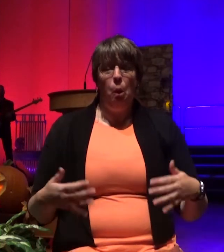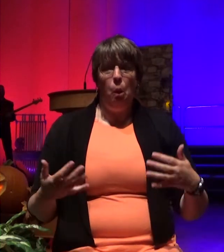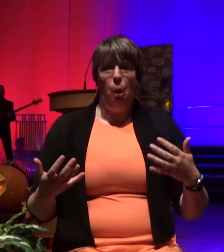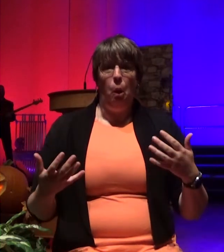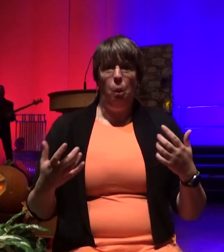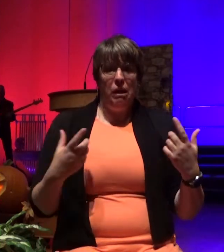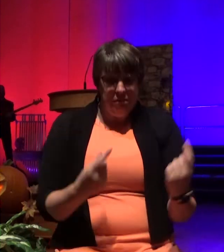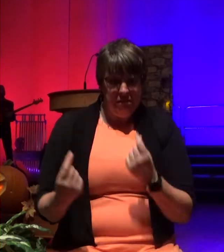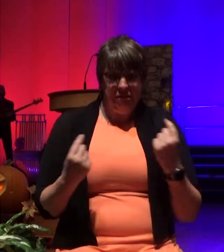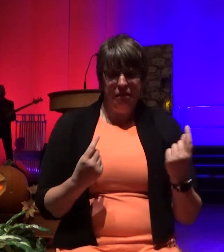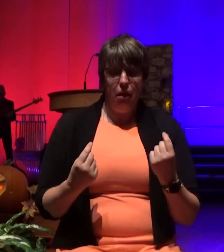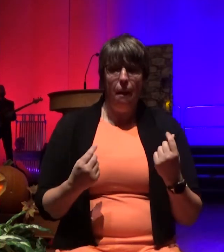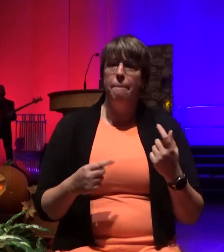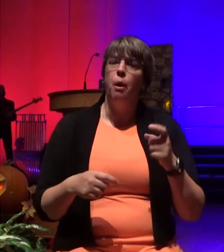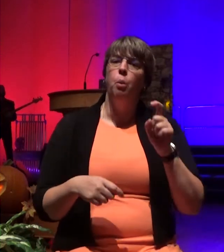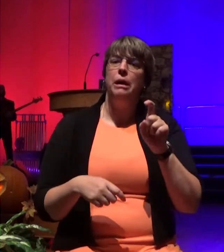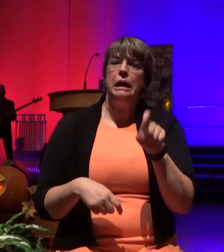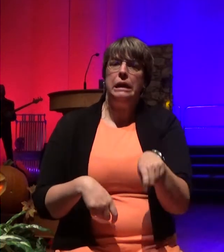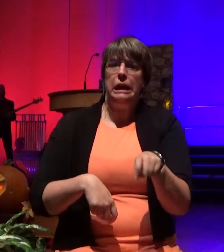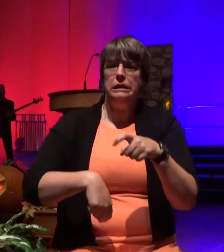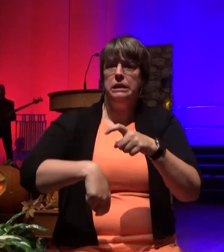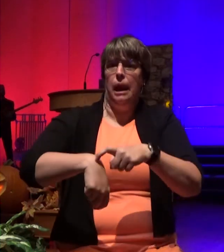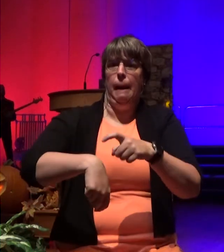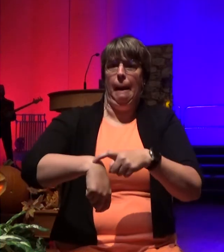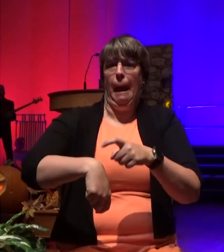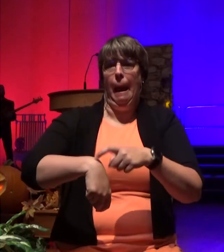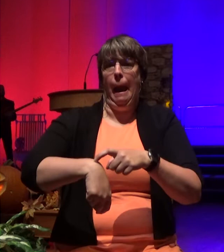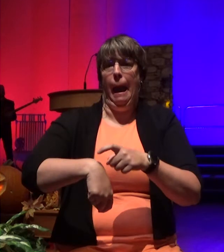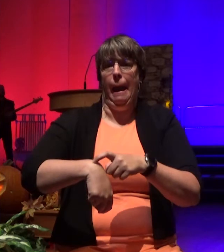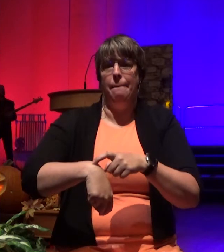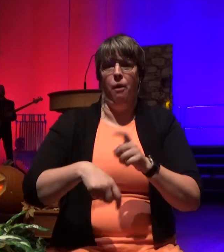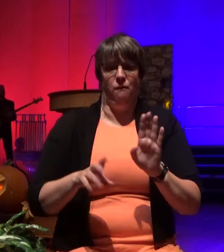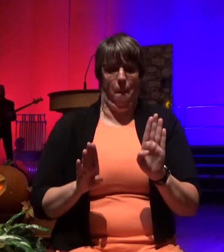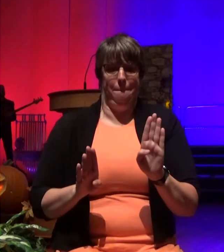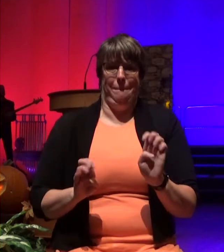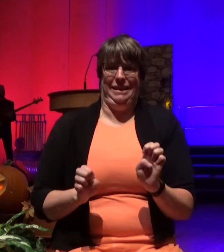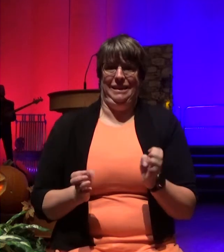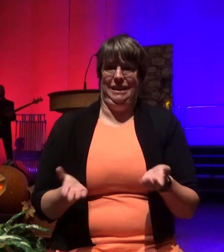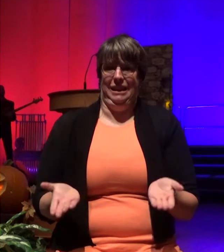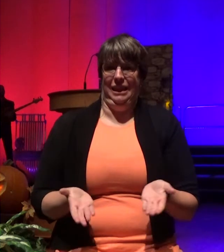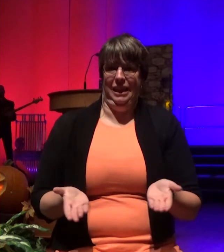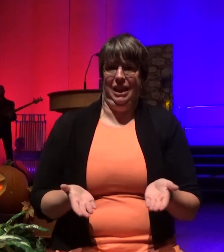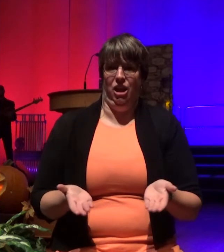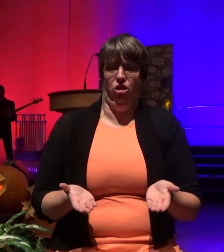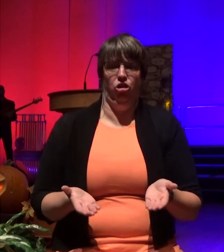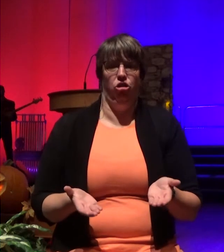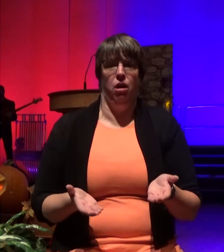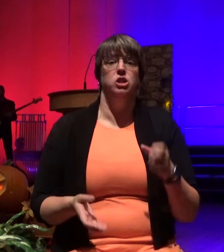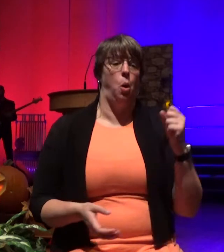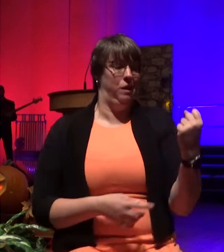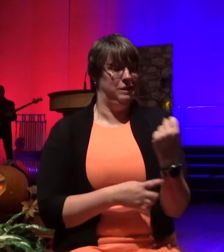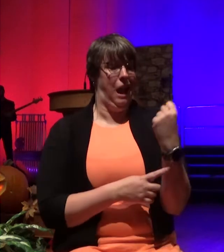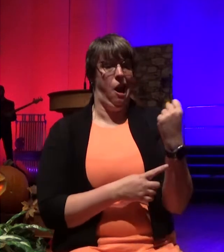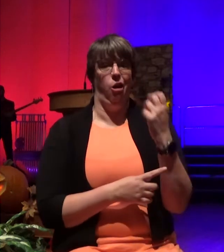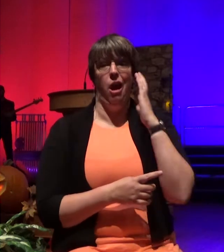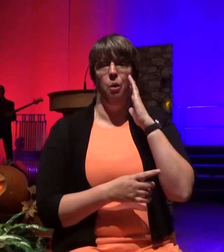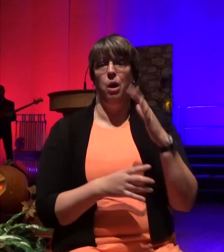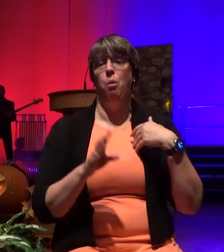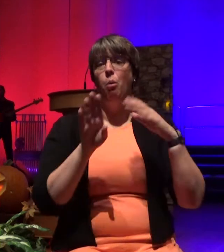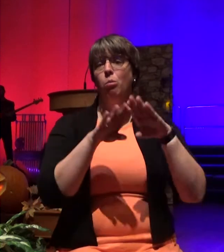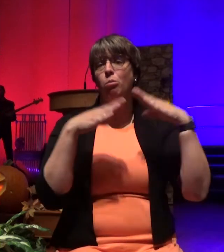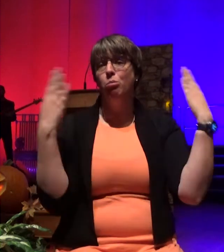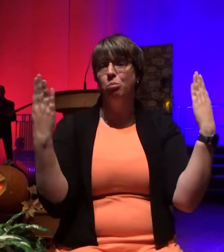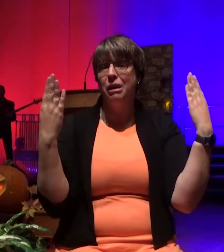need time for being. On Saturday, October 22nd, from 9:30 to 12:30, we will be opening up the